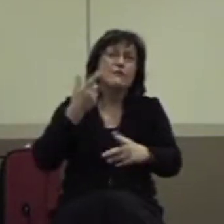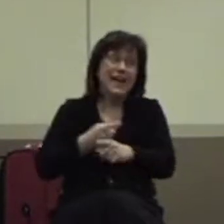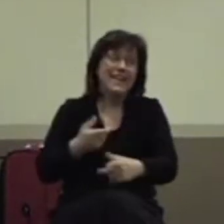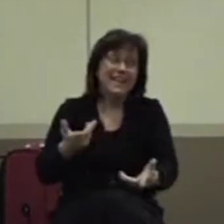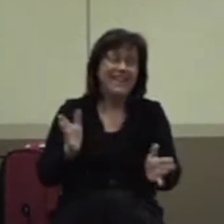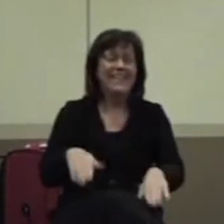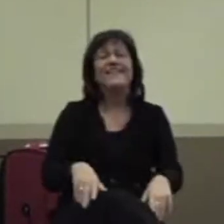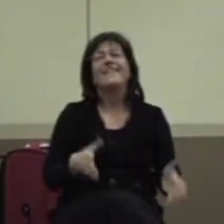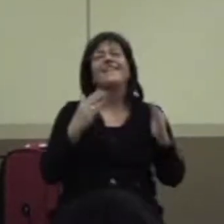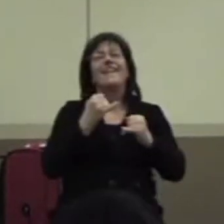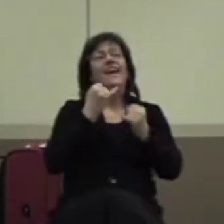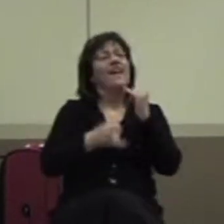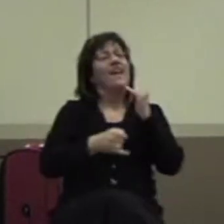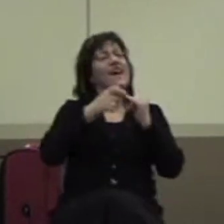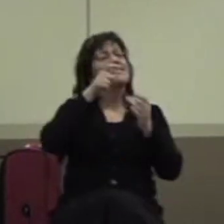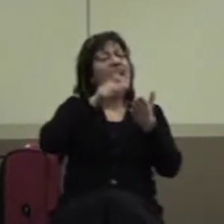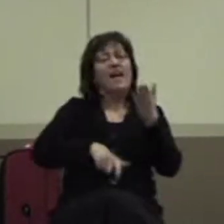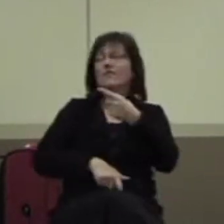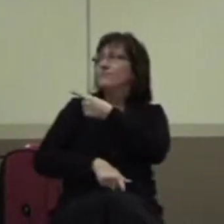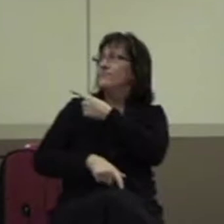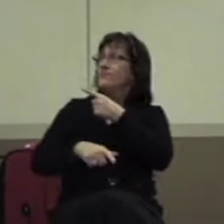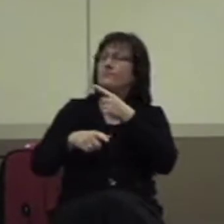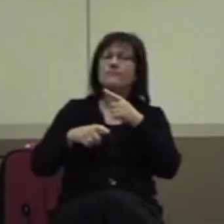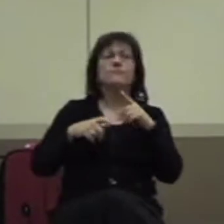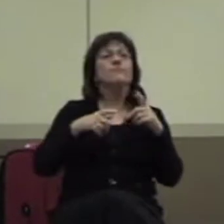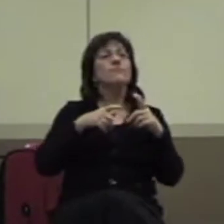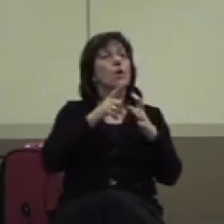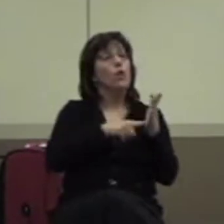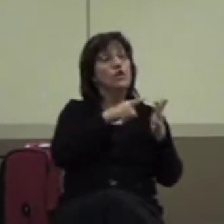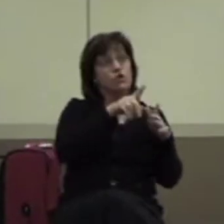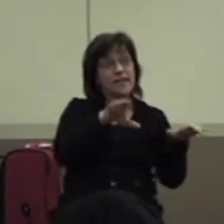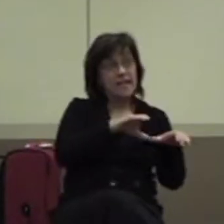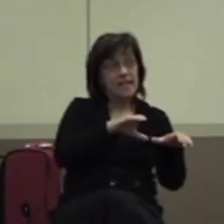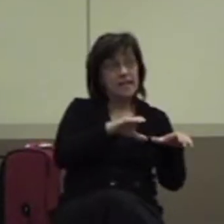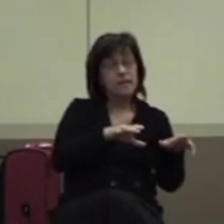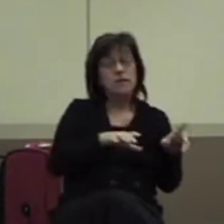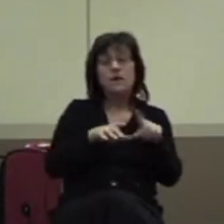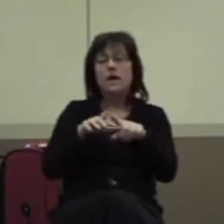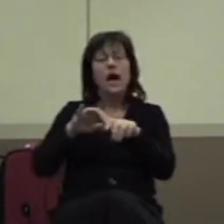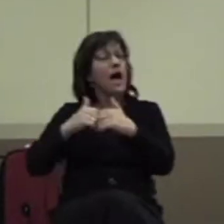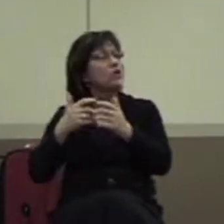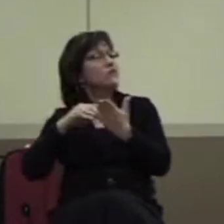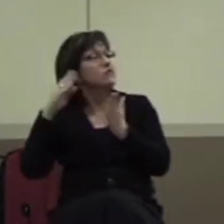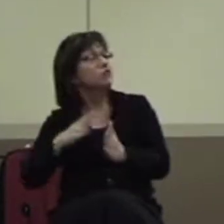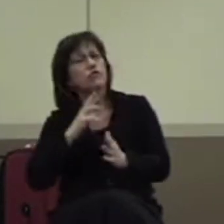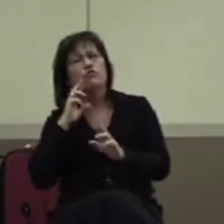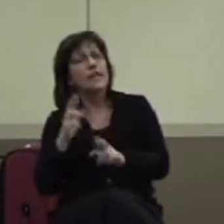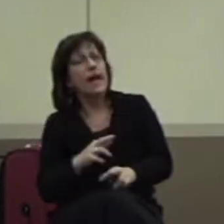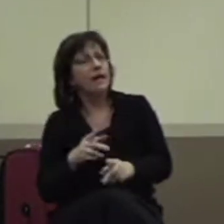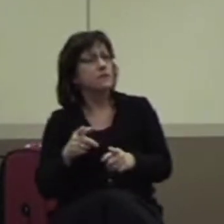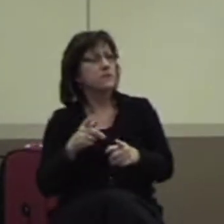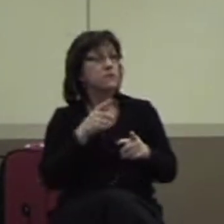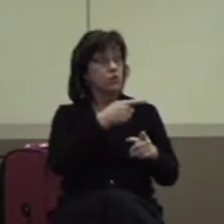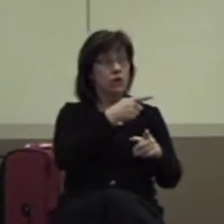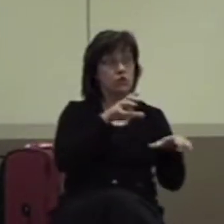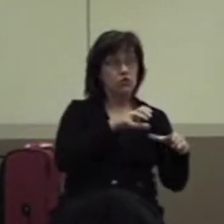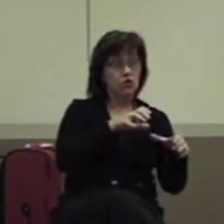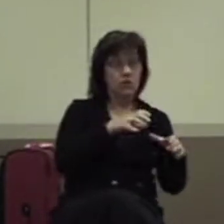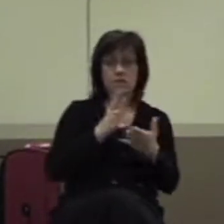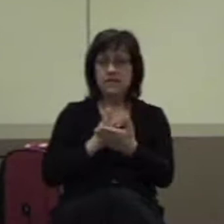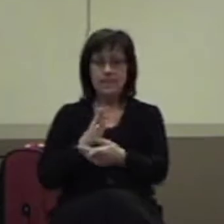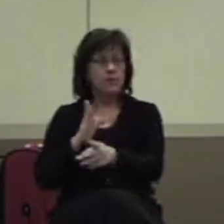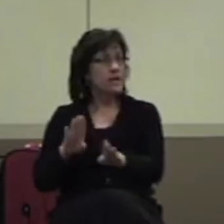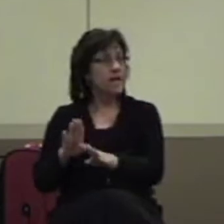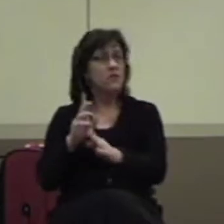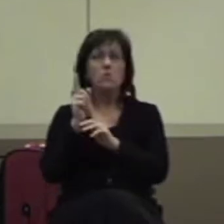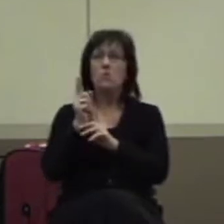The last column is, how did the student react to what you did? So if what you did stopped the behavior